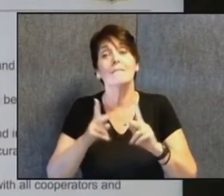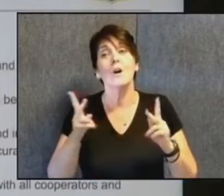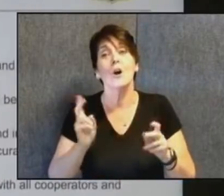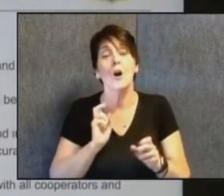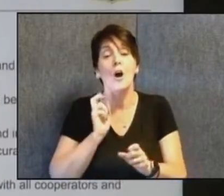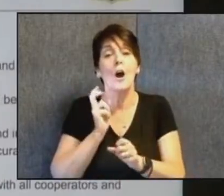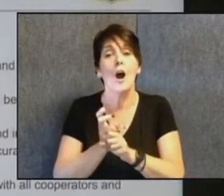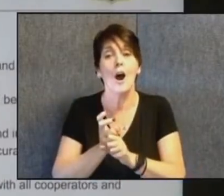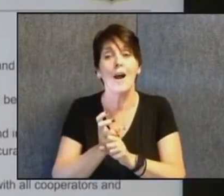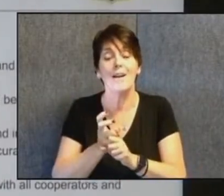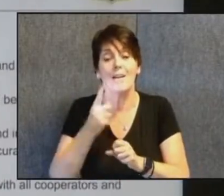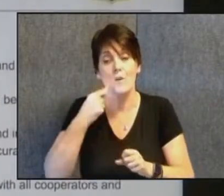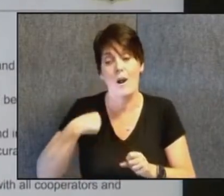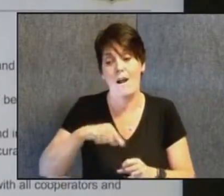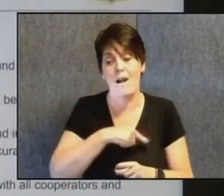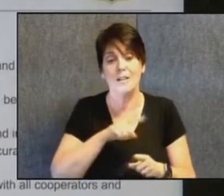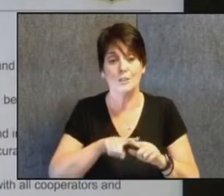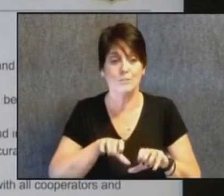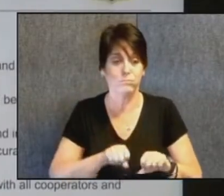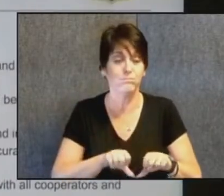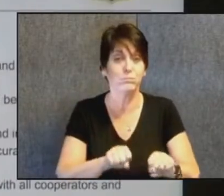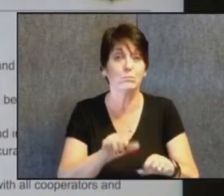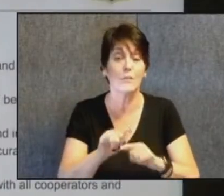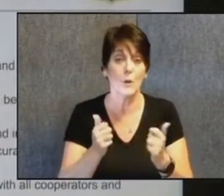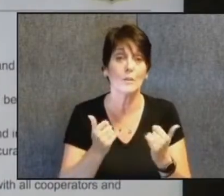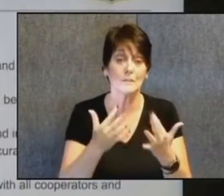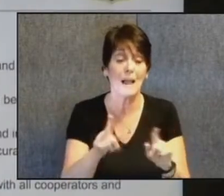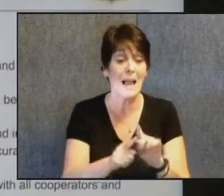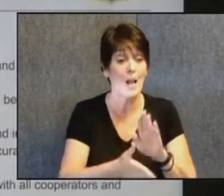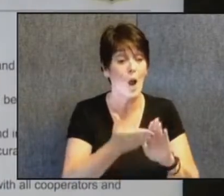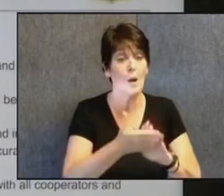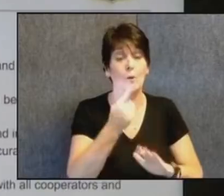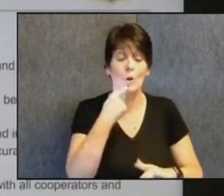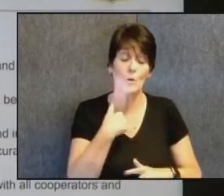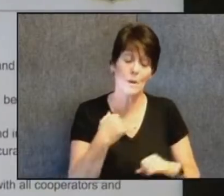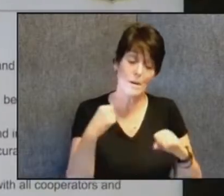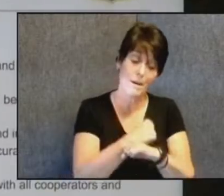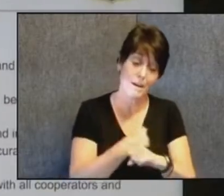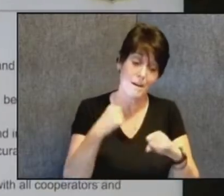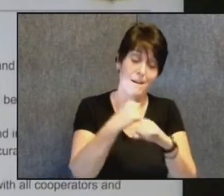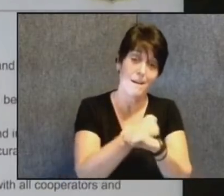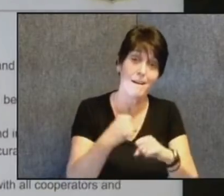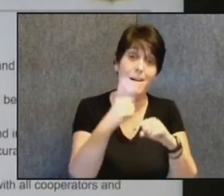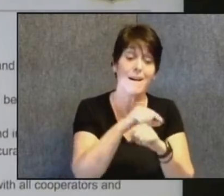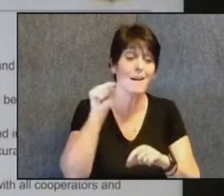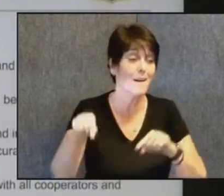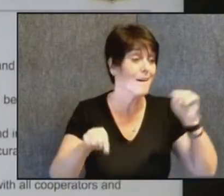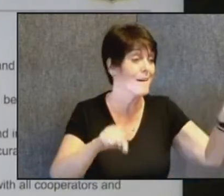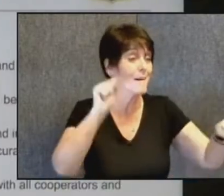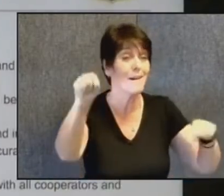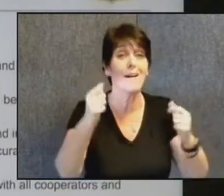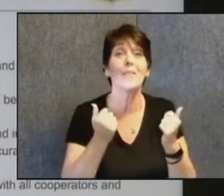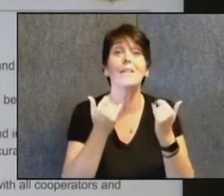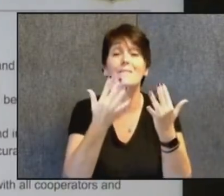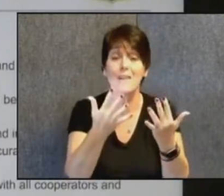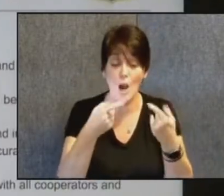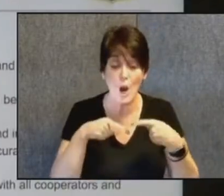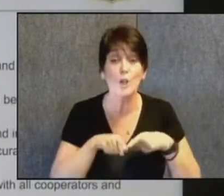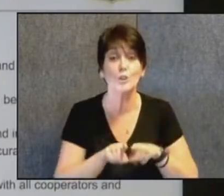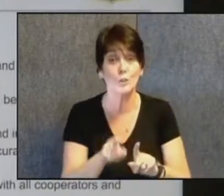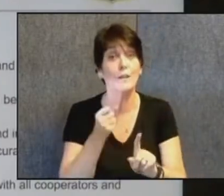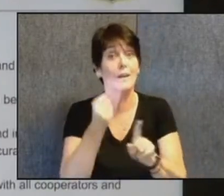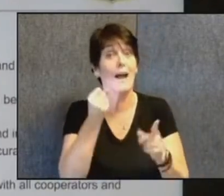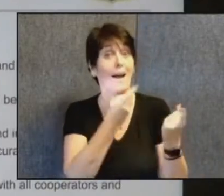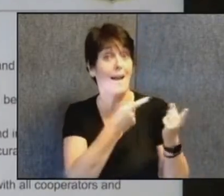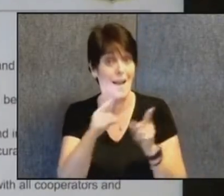receptive fuel bed for those spot fires to get into. As operations said, we've been battling some spot fires throughout different areas of the incident from